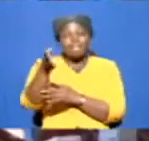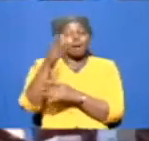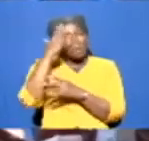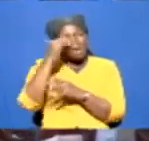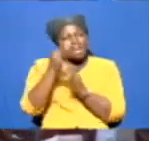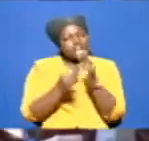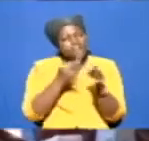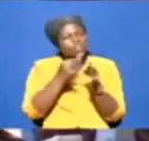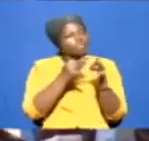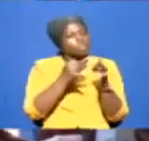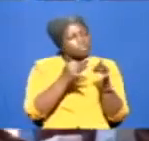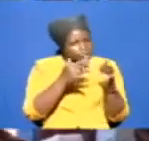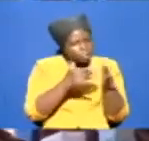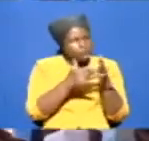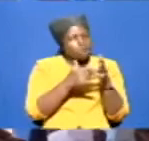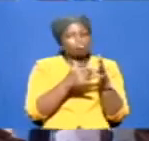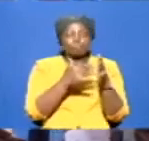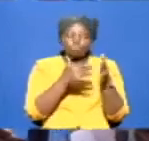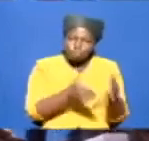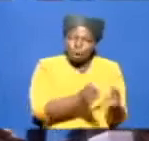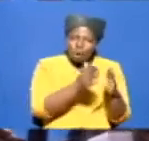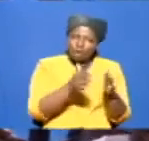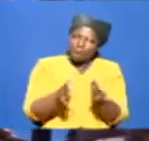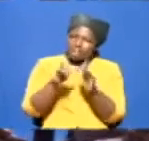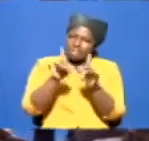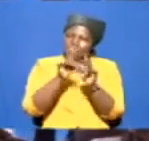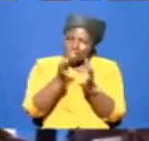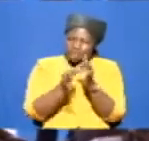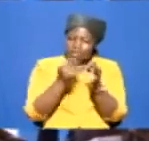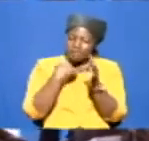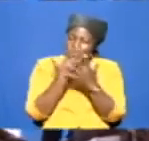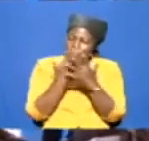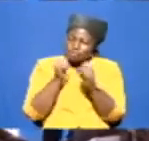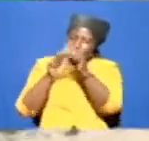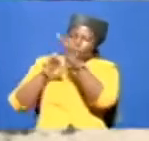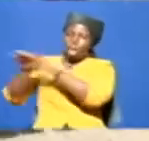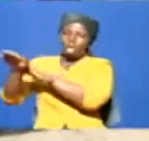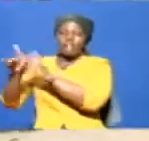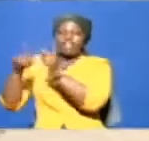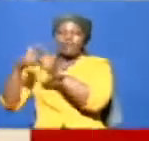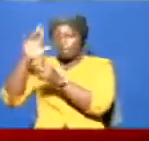roadblocks. Hata kama kuna kitu itafika, hiyo officers wenye tuko nao watawezana.